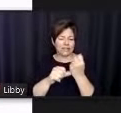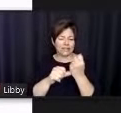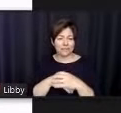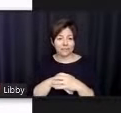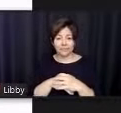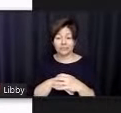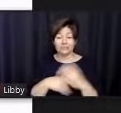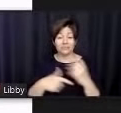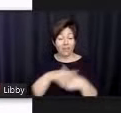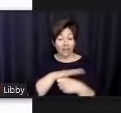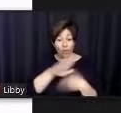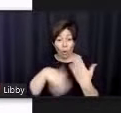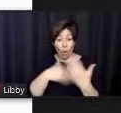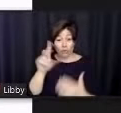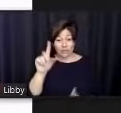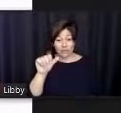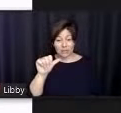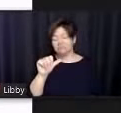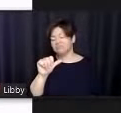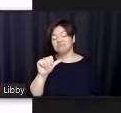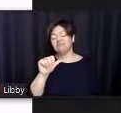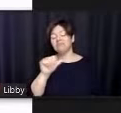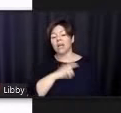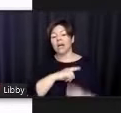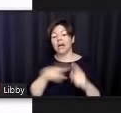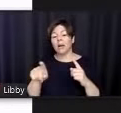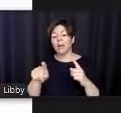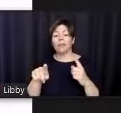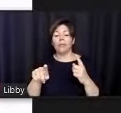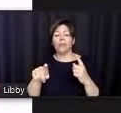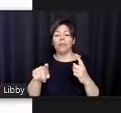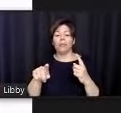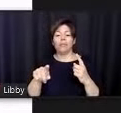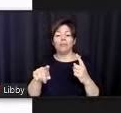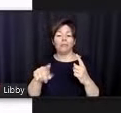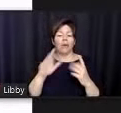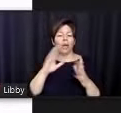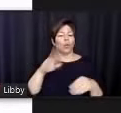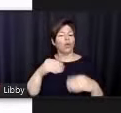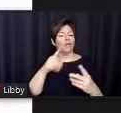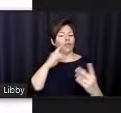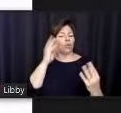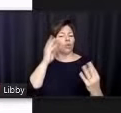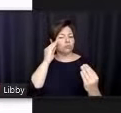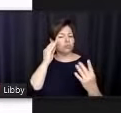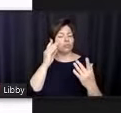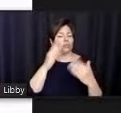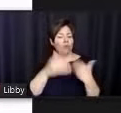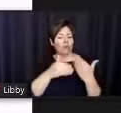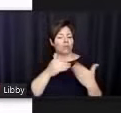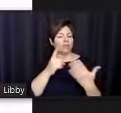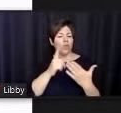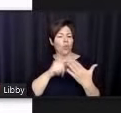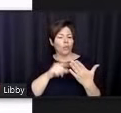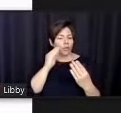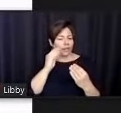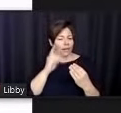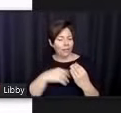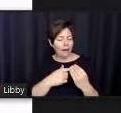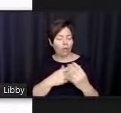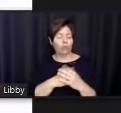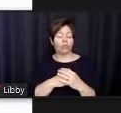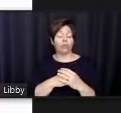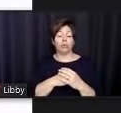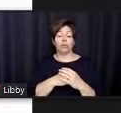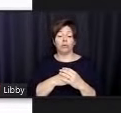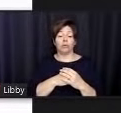cover all disabilities, but it gives you a think about what's going, it can give you some thought processes about what to pay attention to. It's interesting. I know